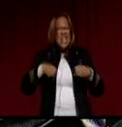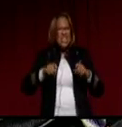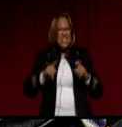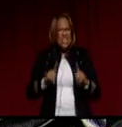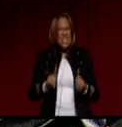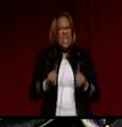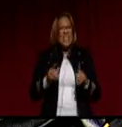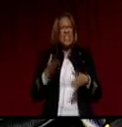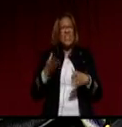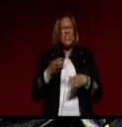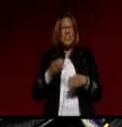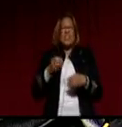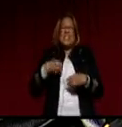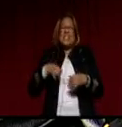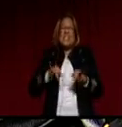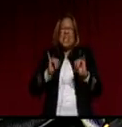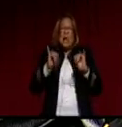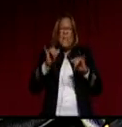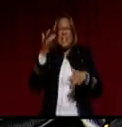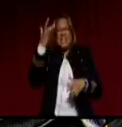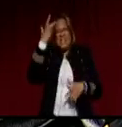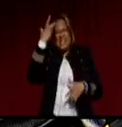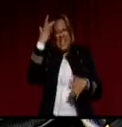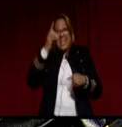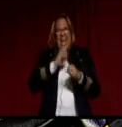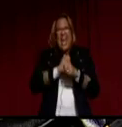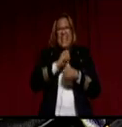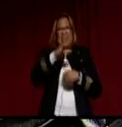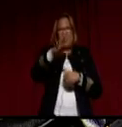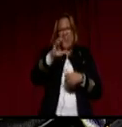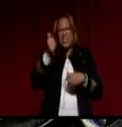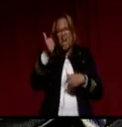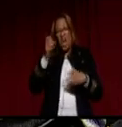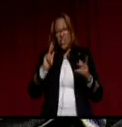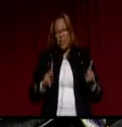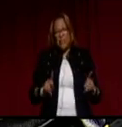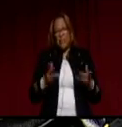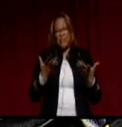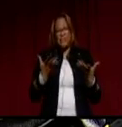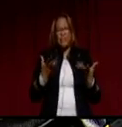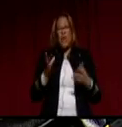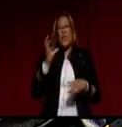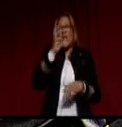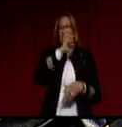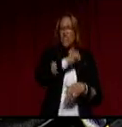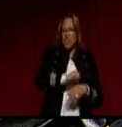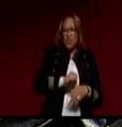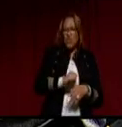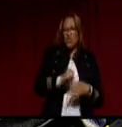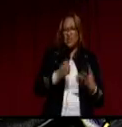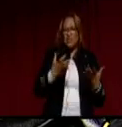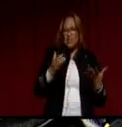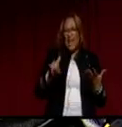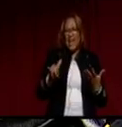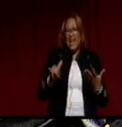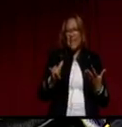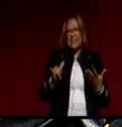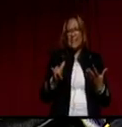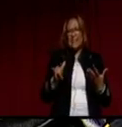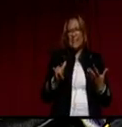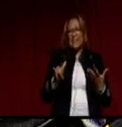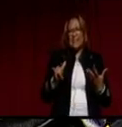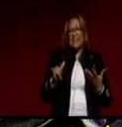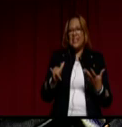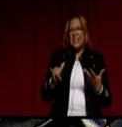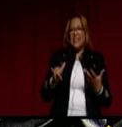still infectious. So as we're going through this, what we have to assume, and I think it's a good assumption, is to